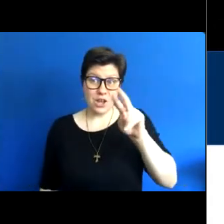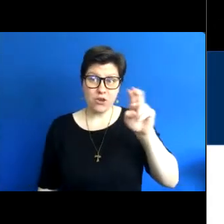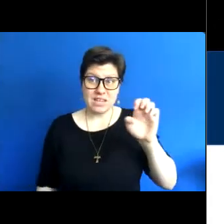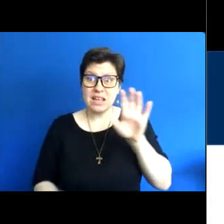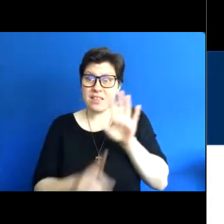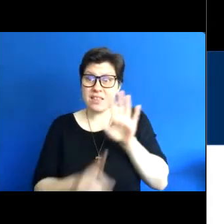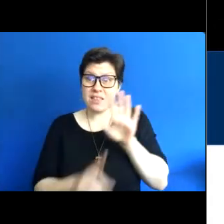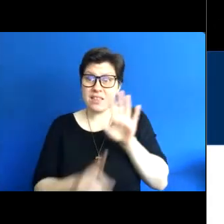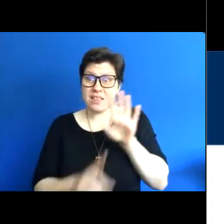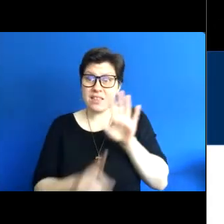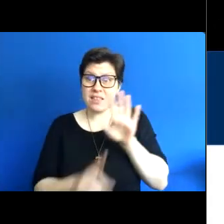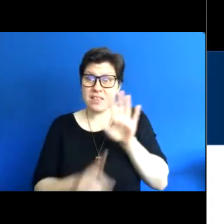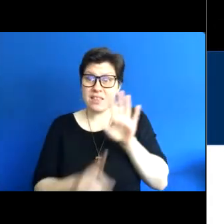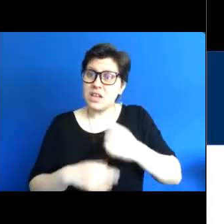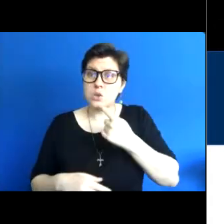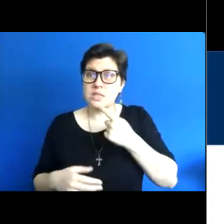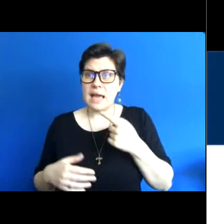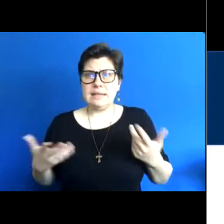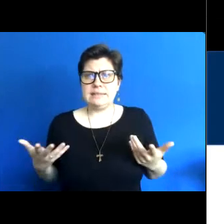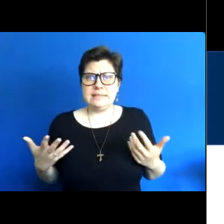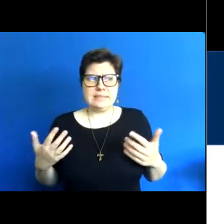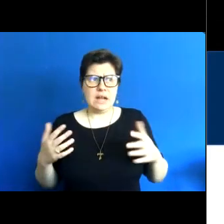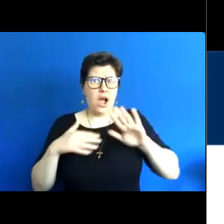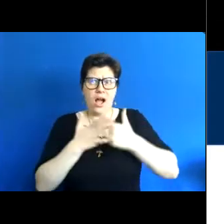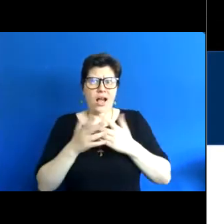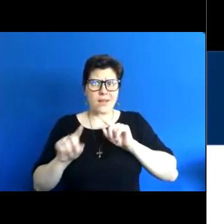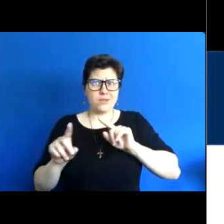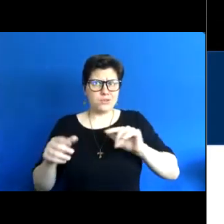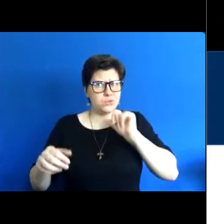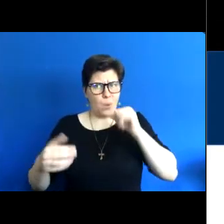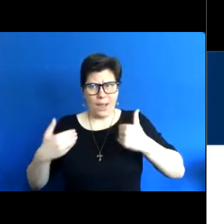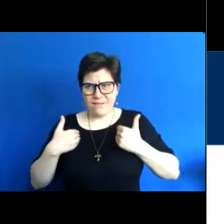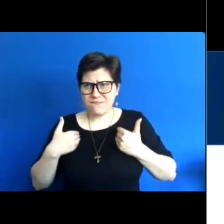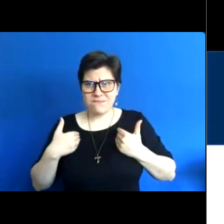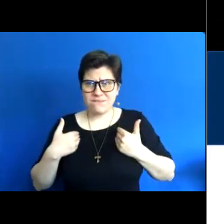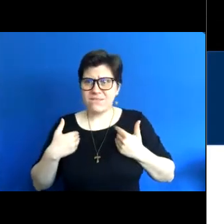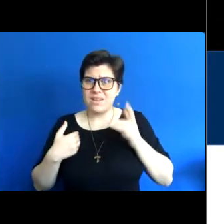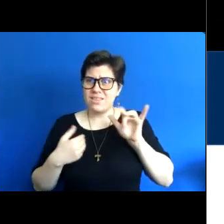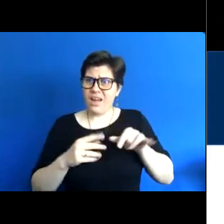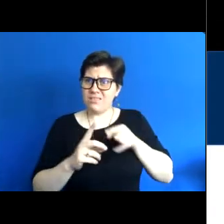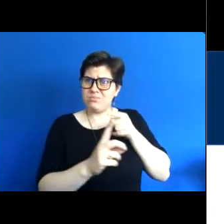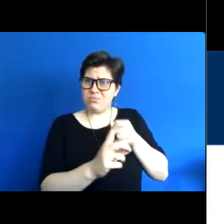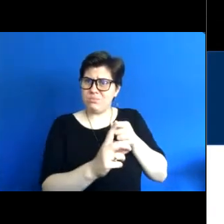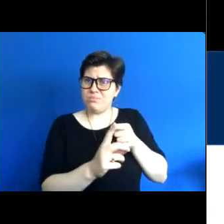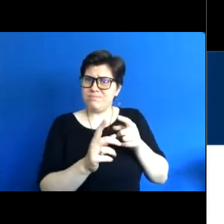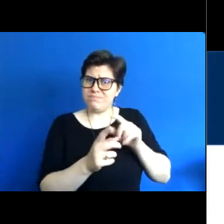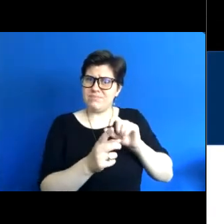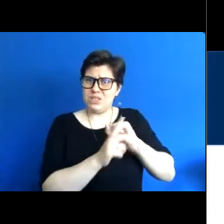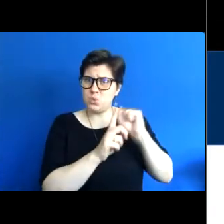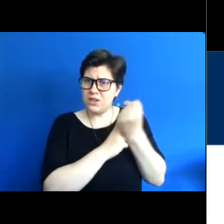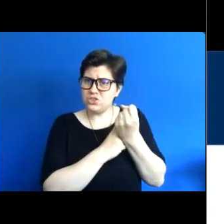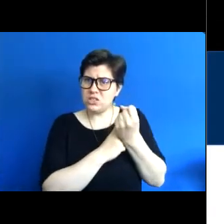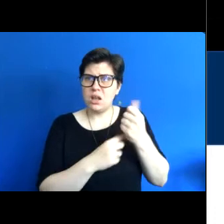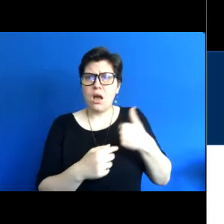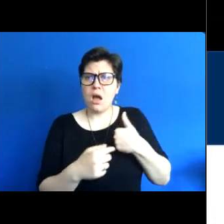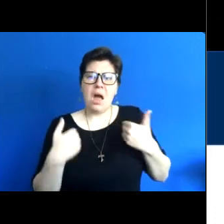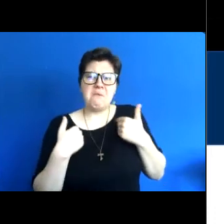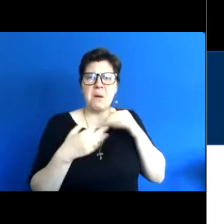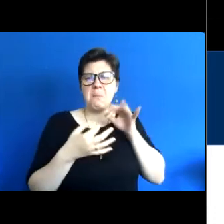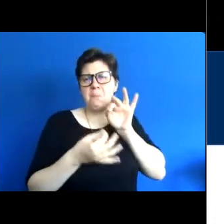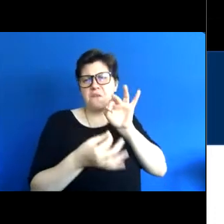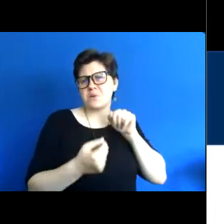say, I may not know all the answers. In this particular case, I may not have the perfect approach, if you